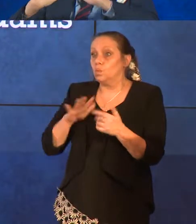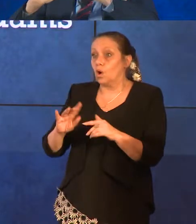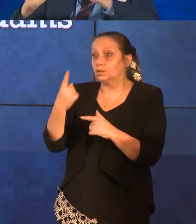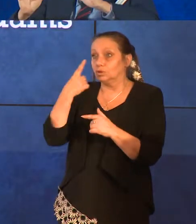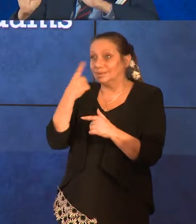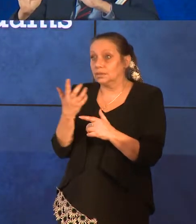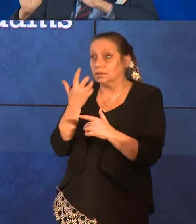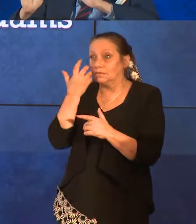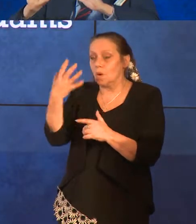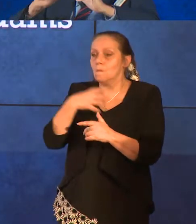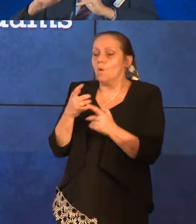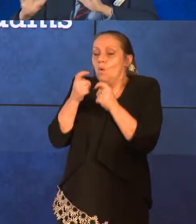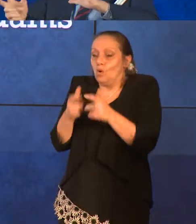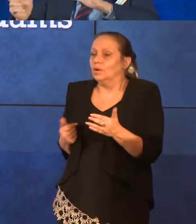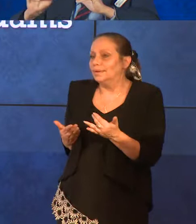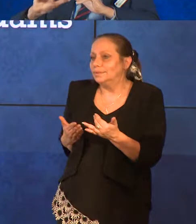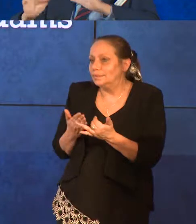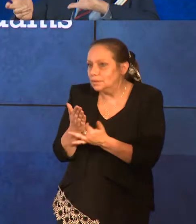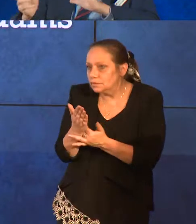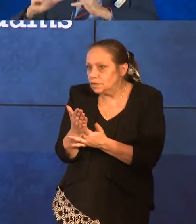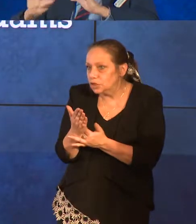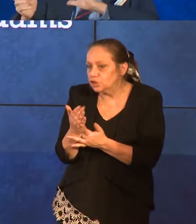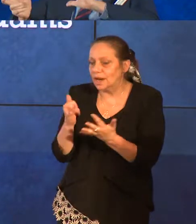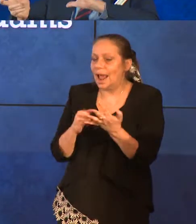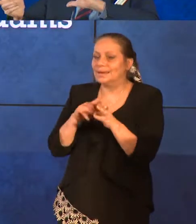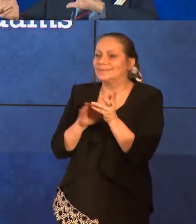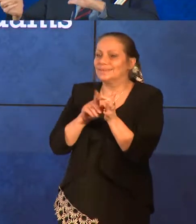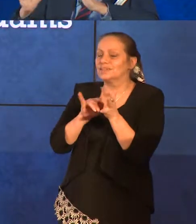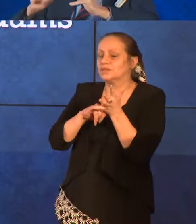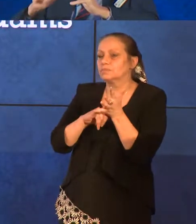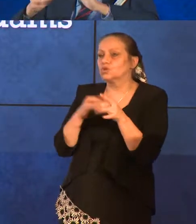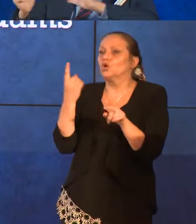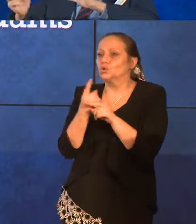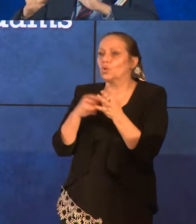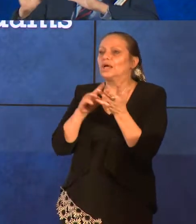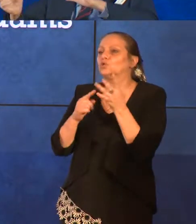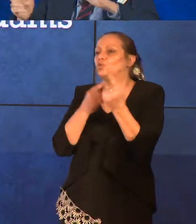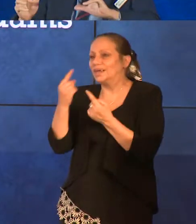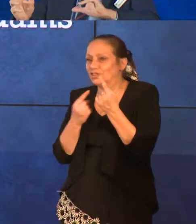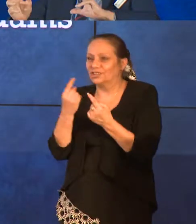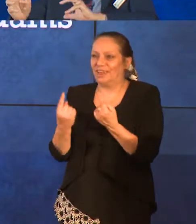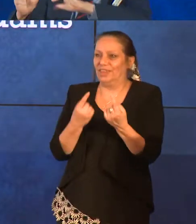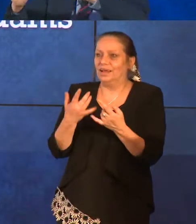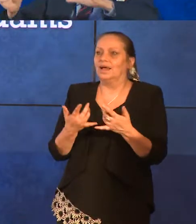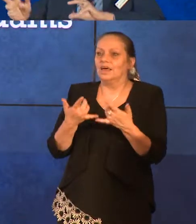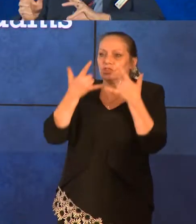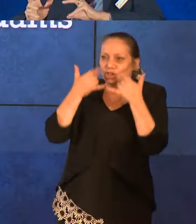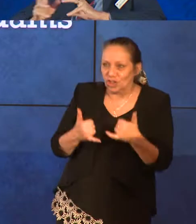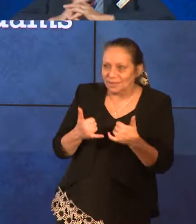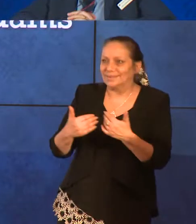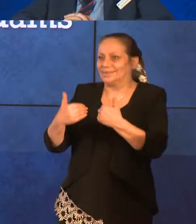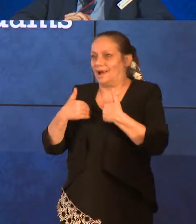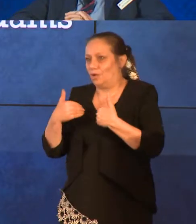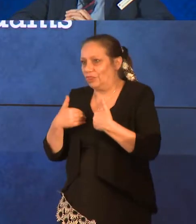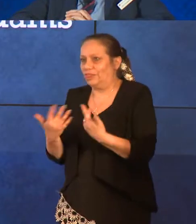is much earlier intervention and systems talking to one another, particularly the justice, health, mental health systems talking to one another, so we don't